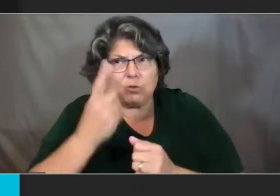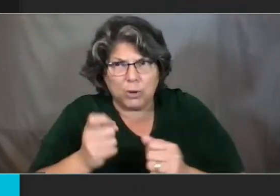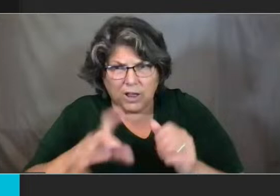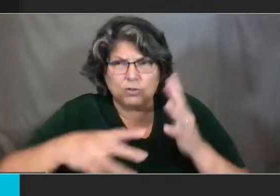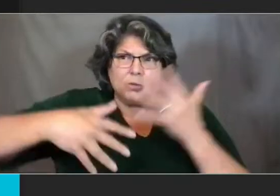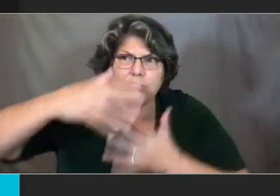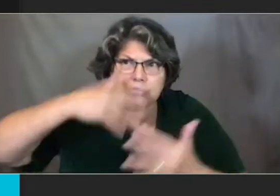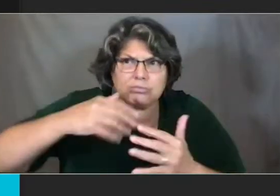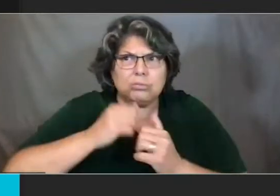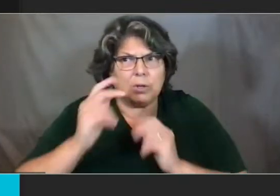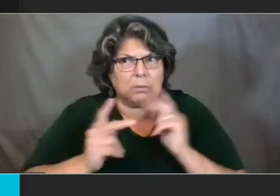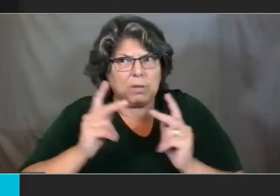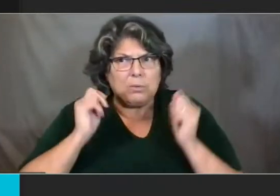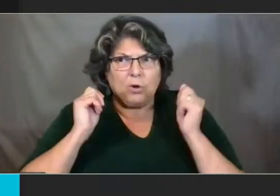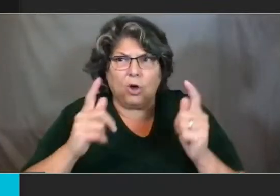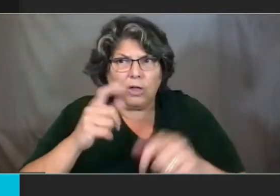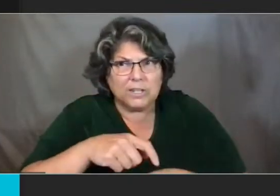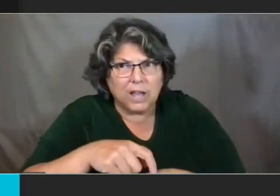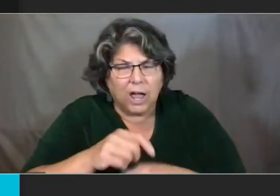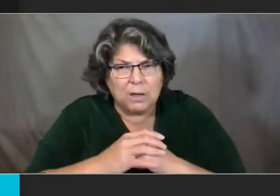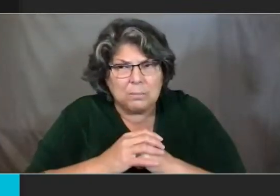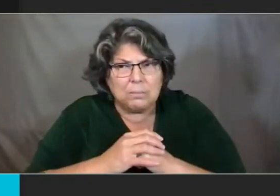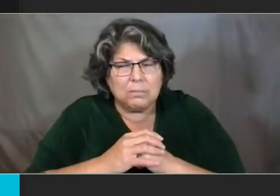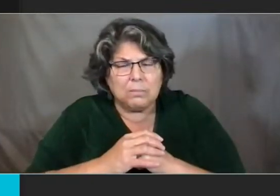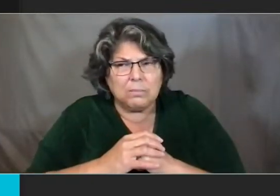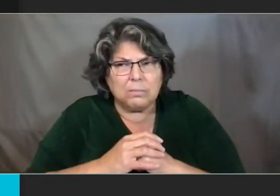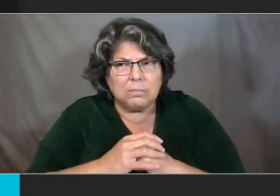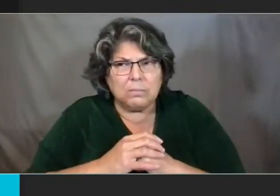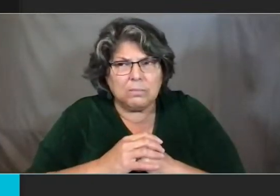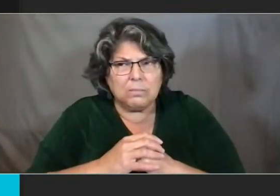having contact with others,